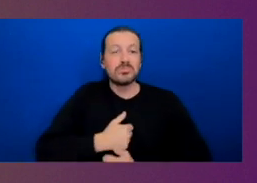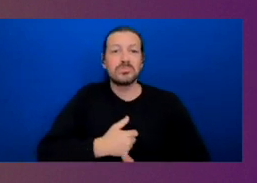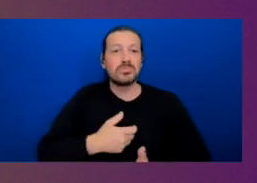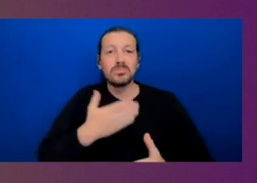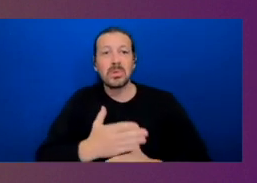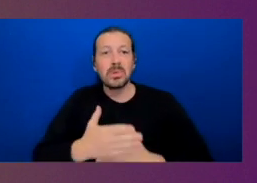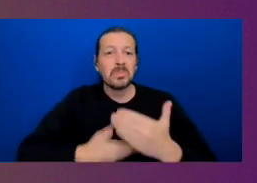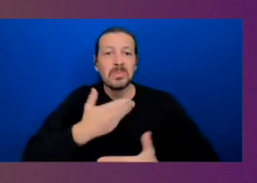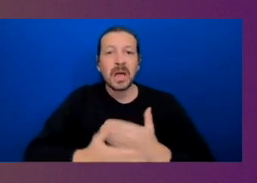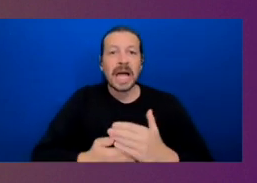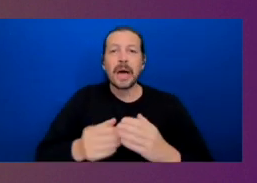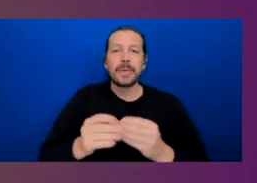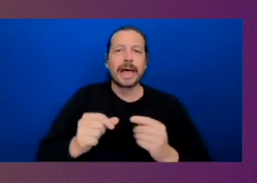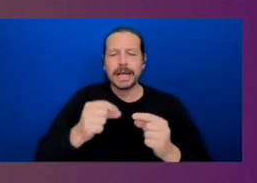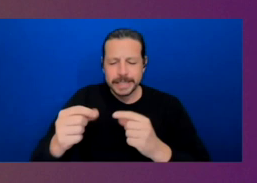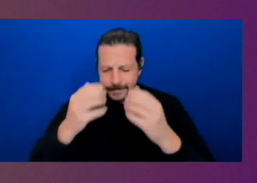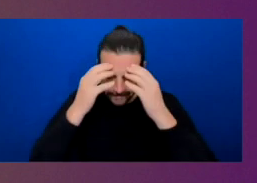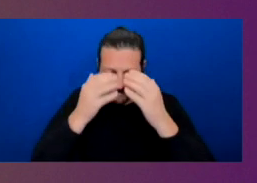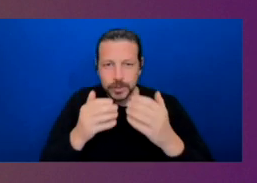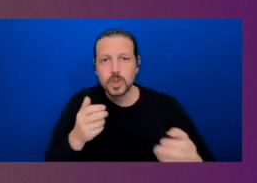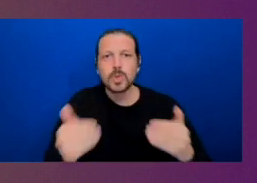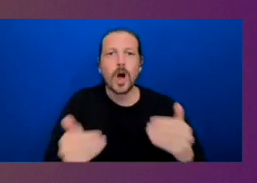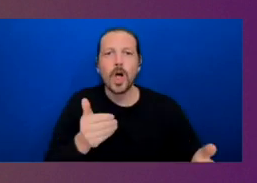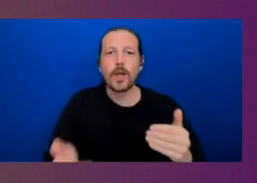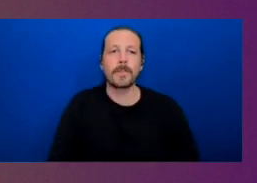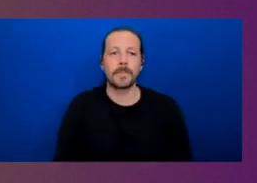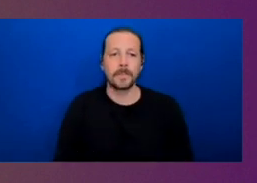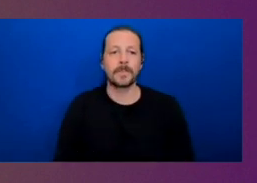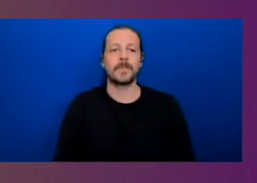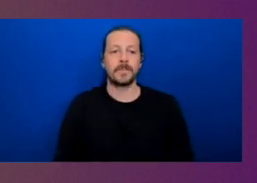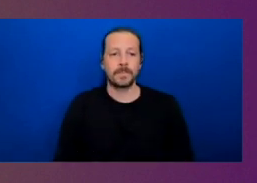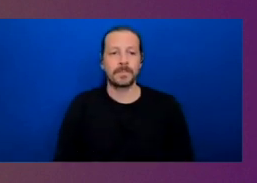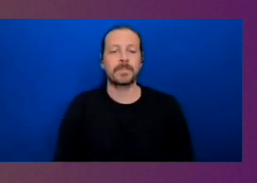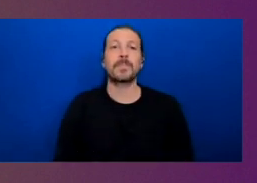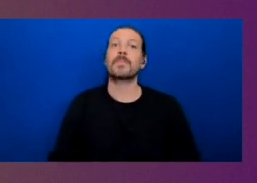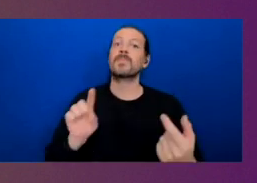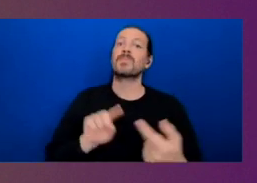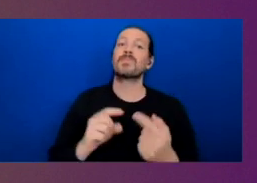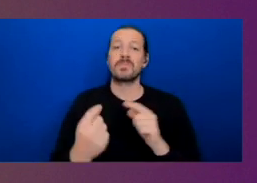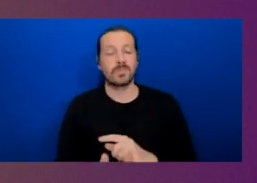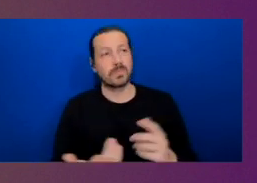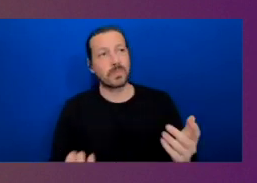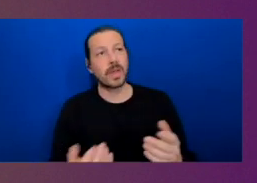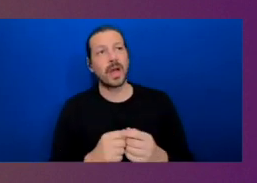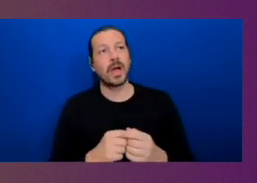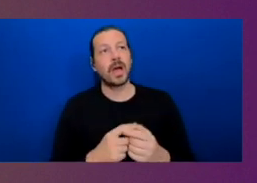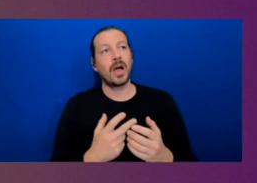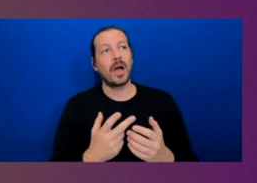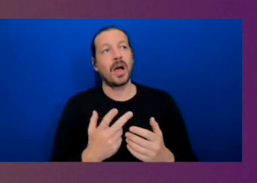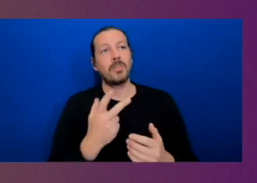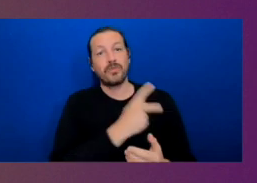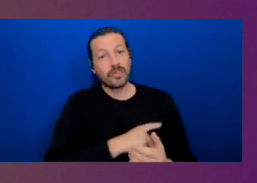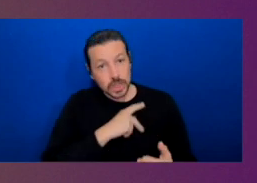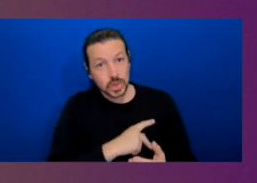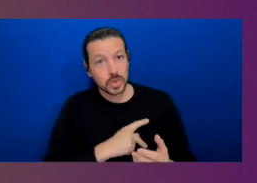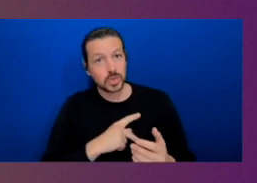to fight every step of the way to get there. Flipping that around to a professional and designer kind of